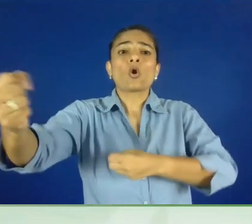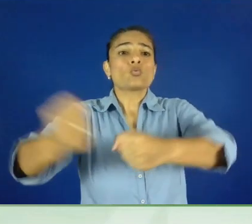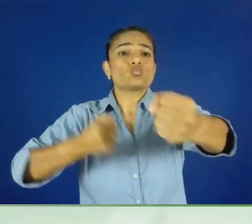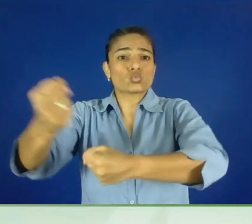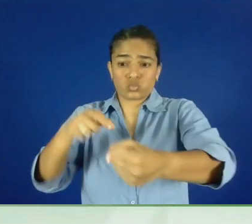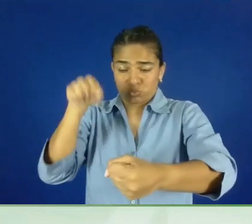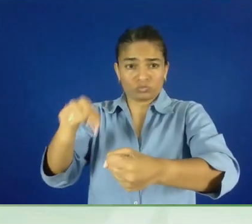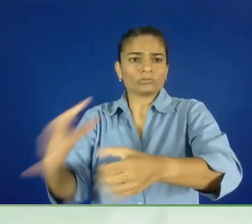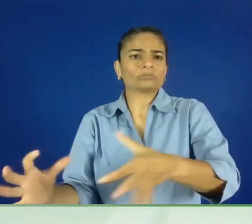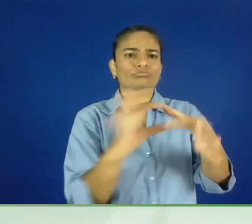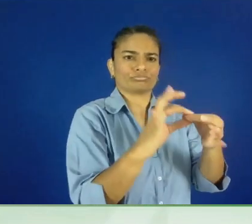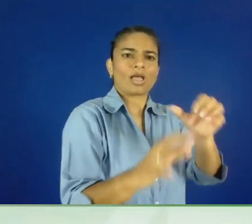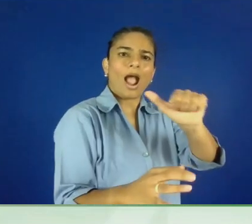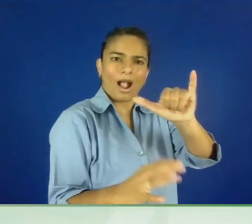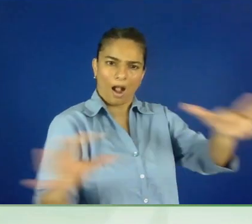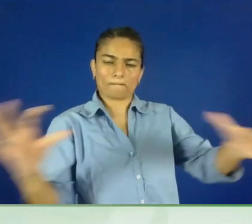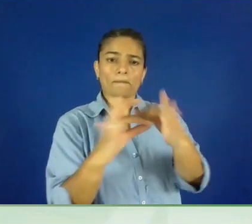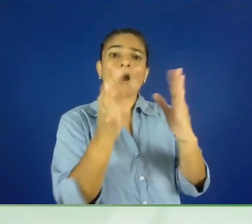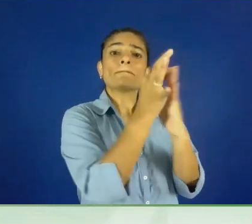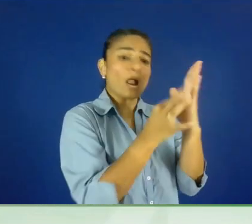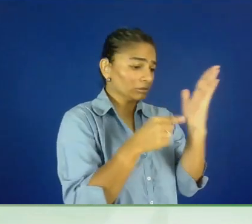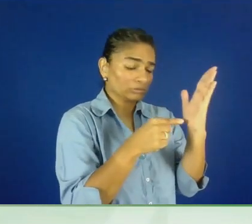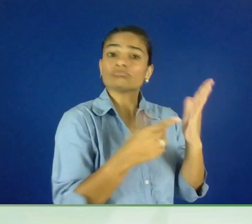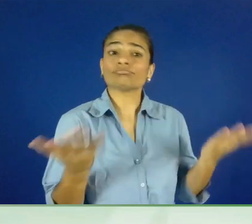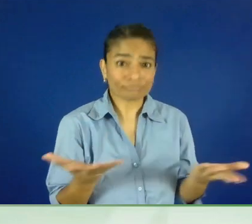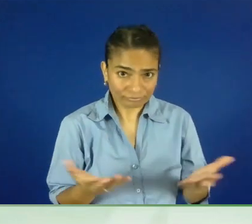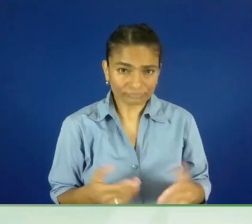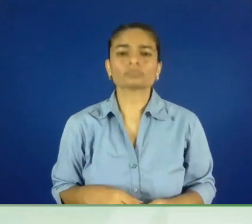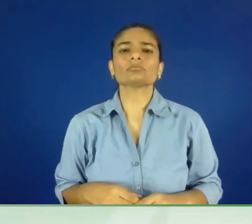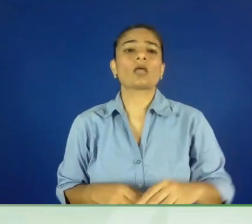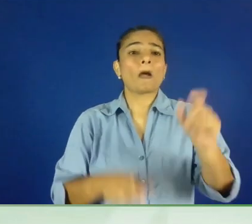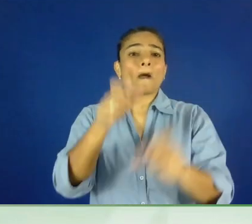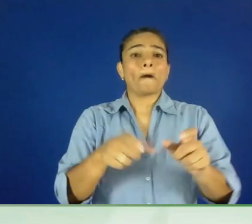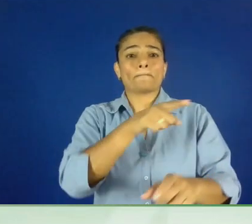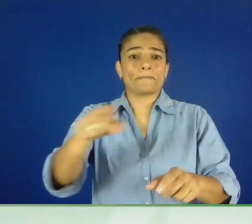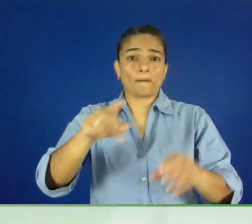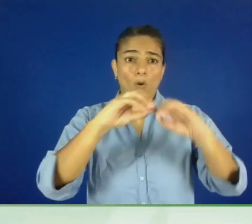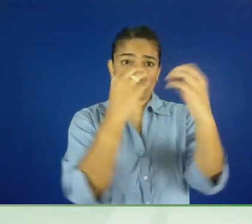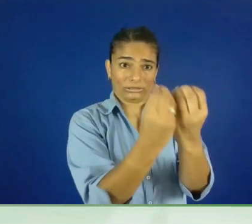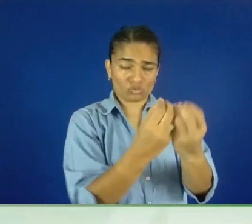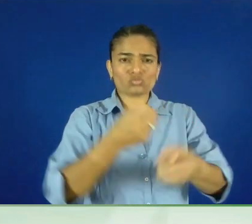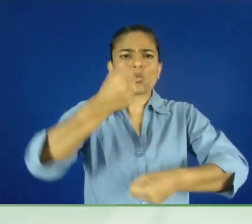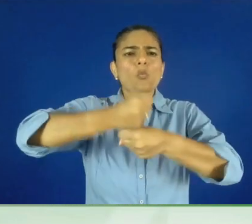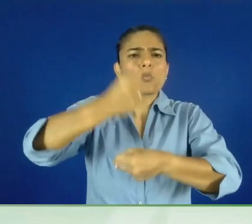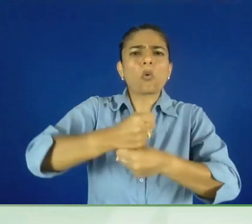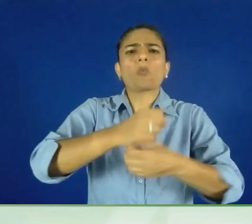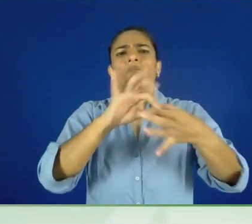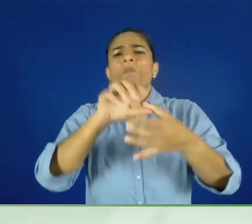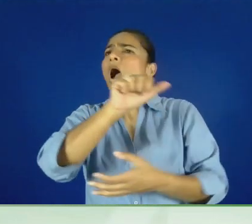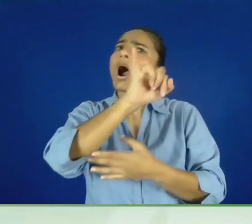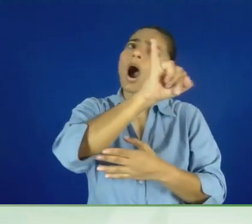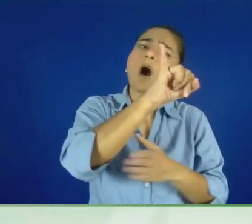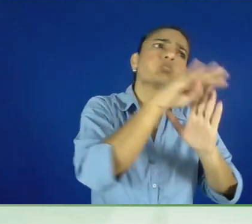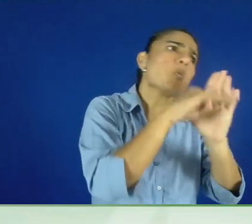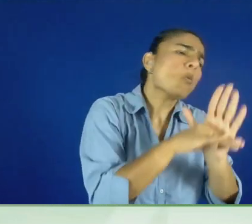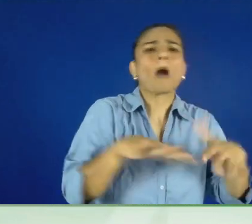AI program or product must adhere to the requirements. And there's one